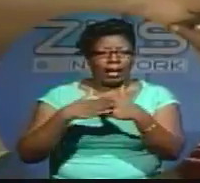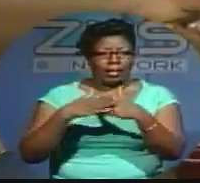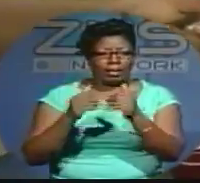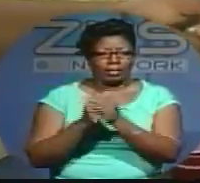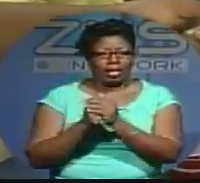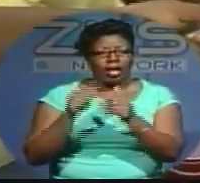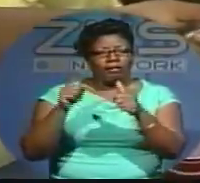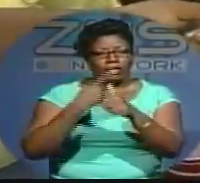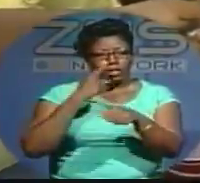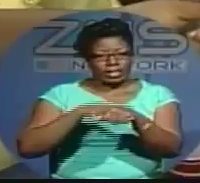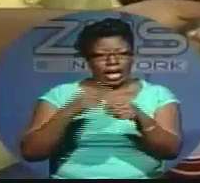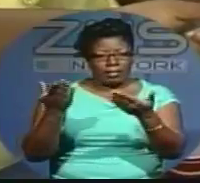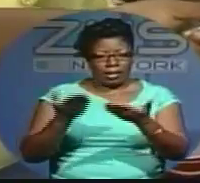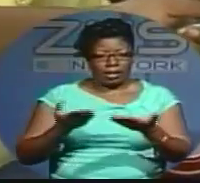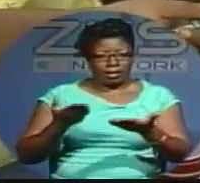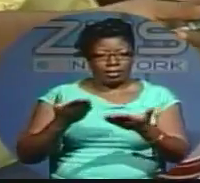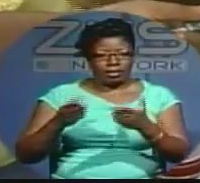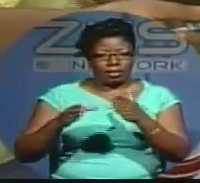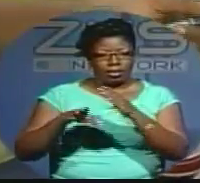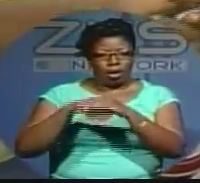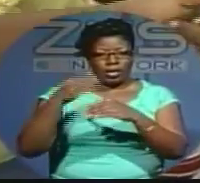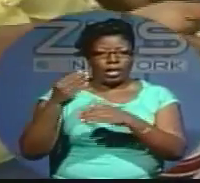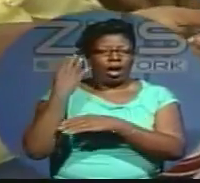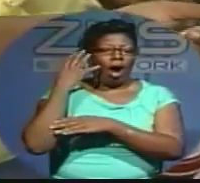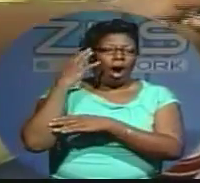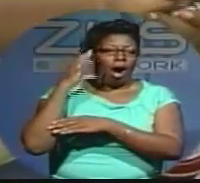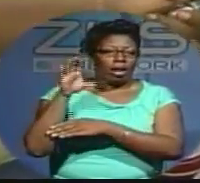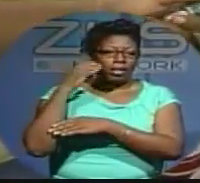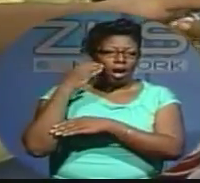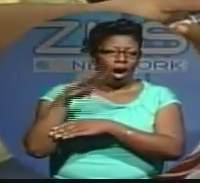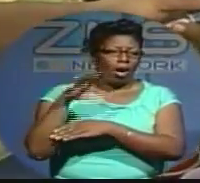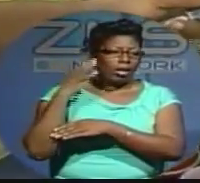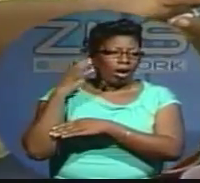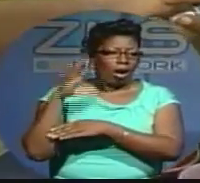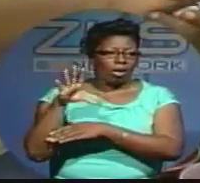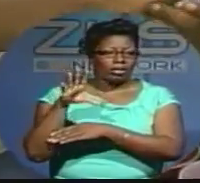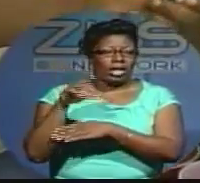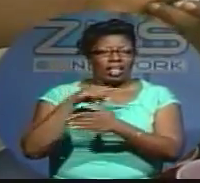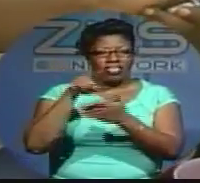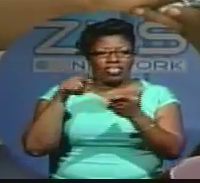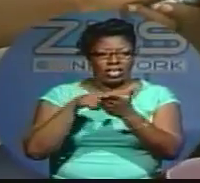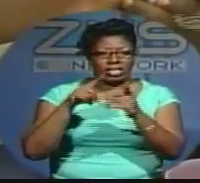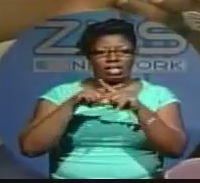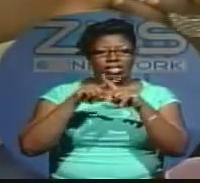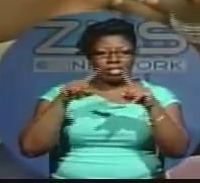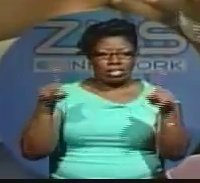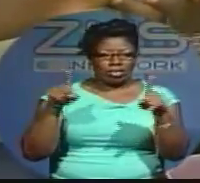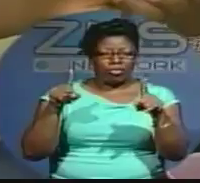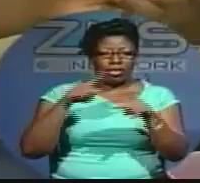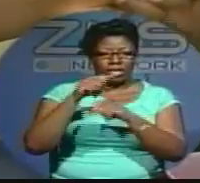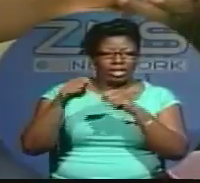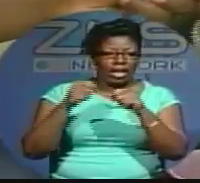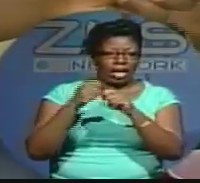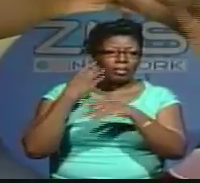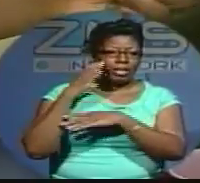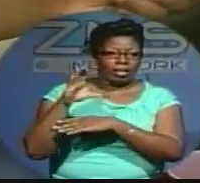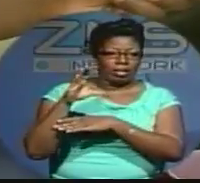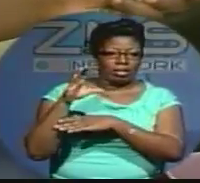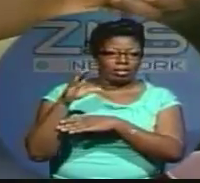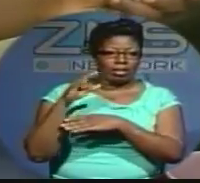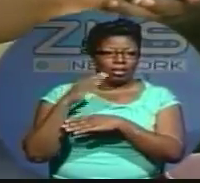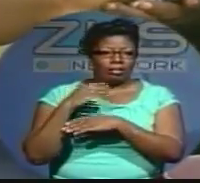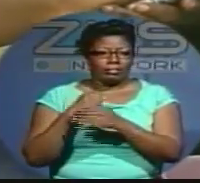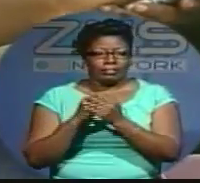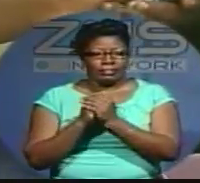at a Crabfest, and out here, hot. No, there's a different type of heat in Andros. This heat on